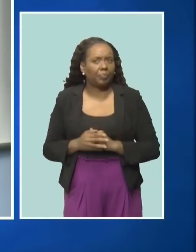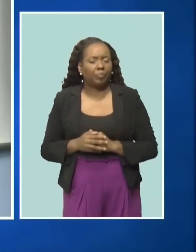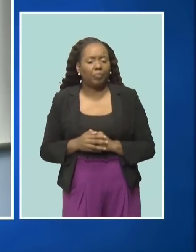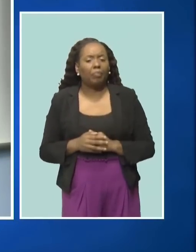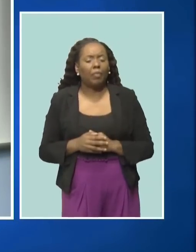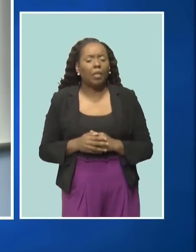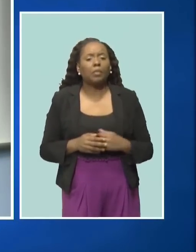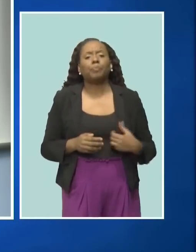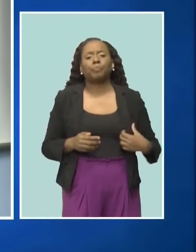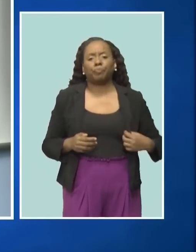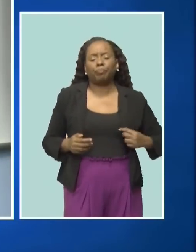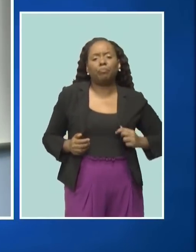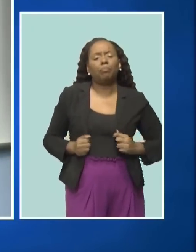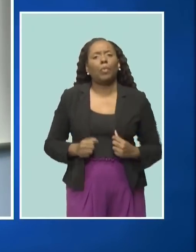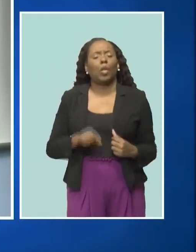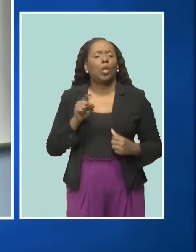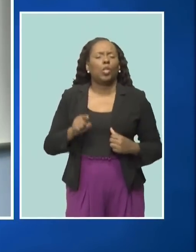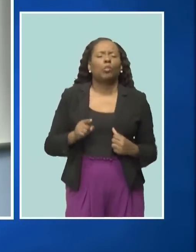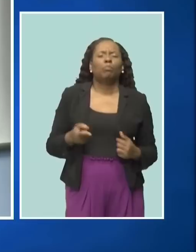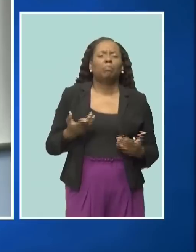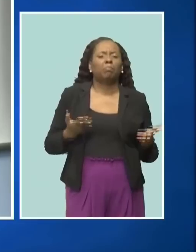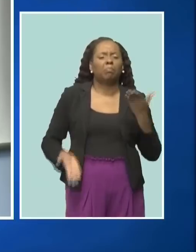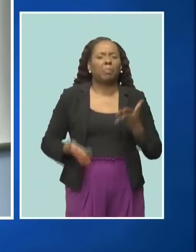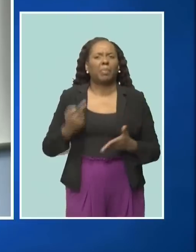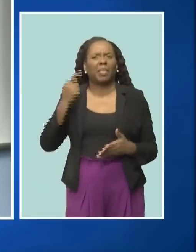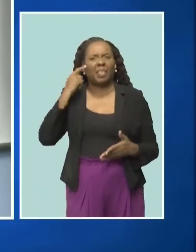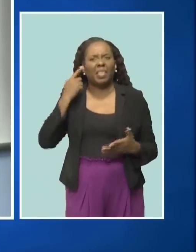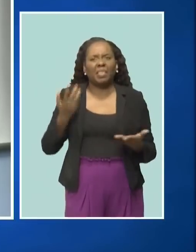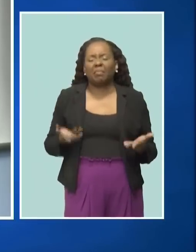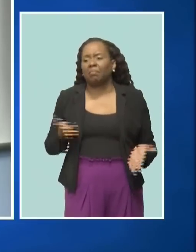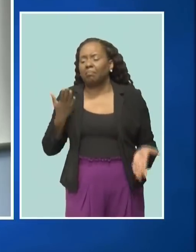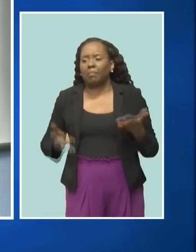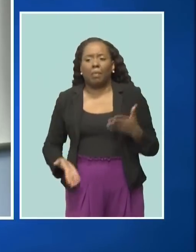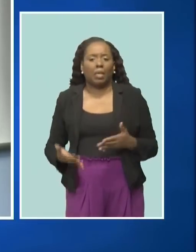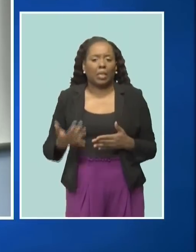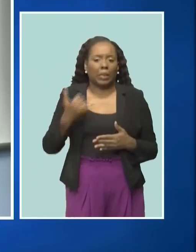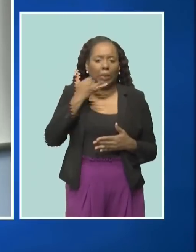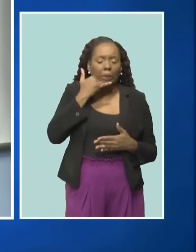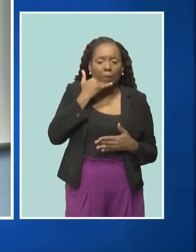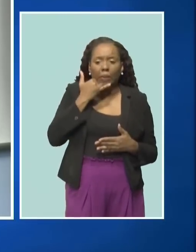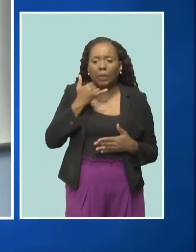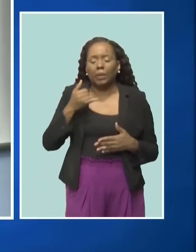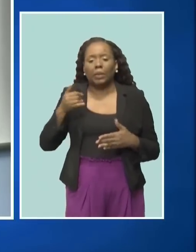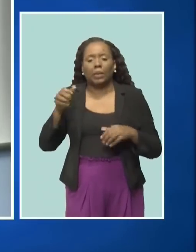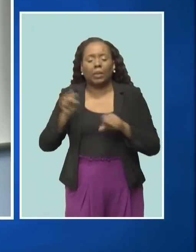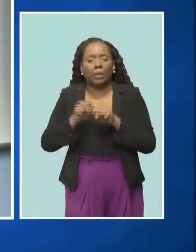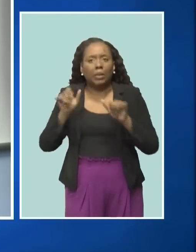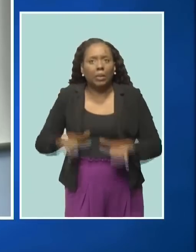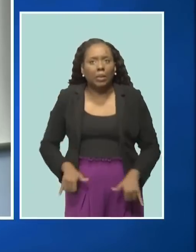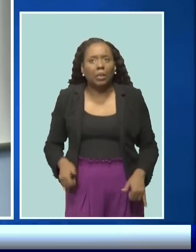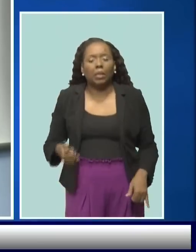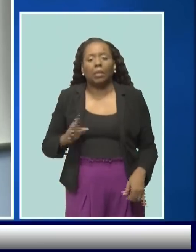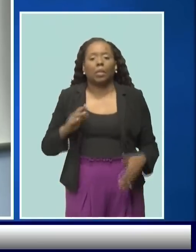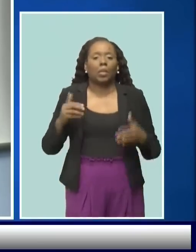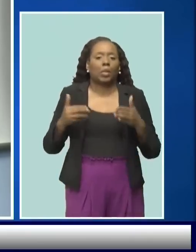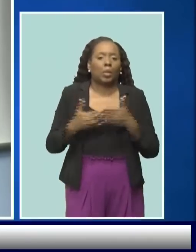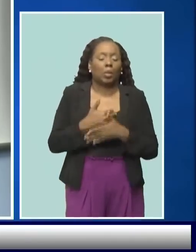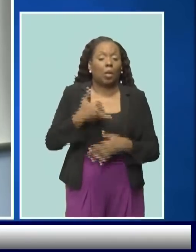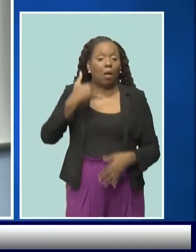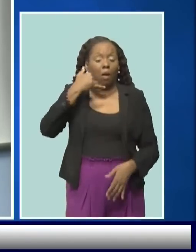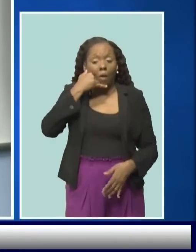think that it is telecom systems or new handsets or